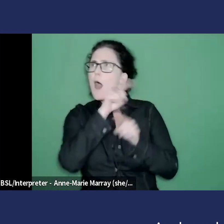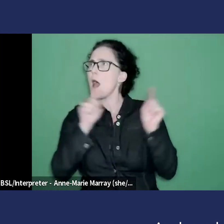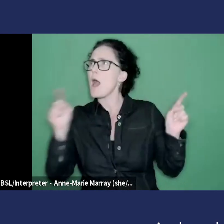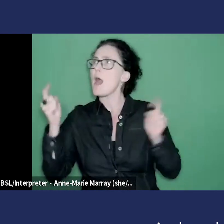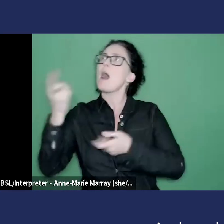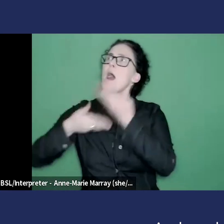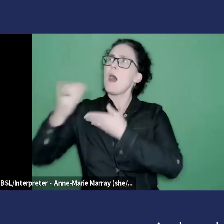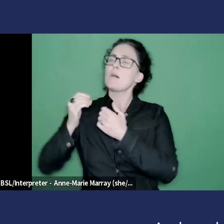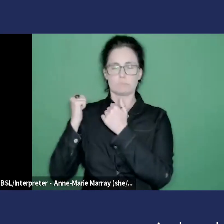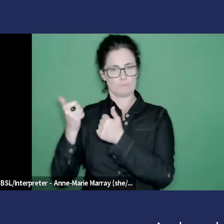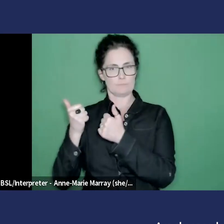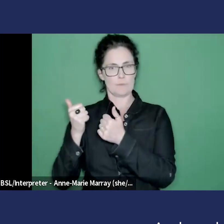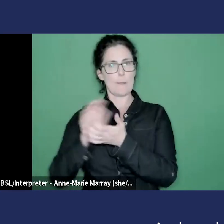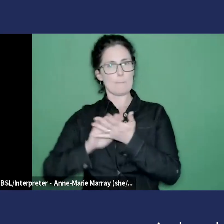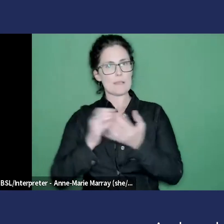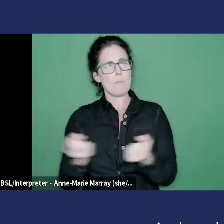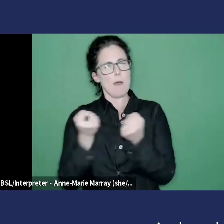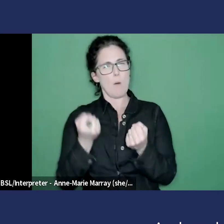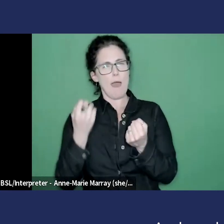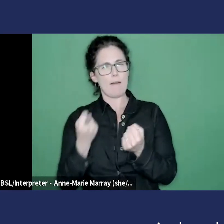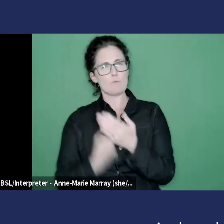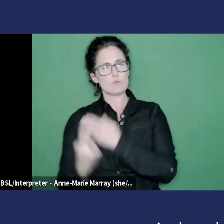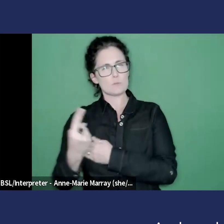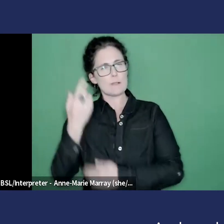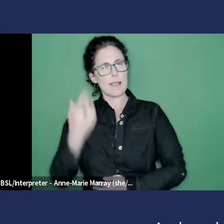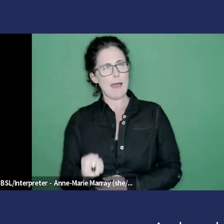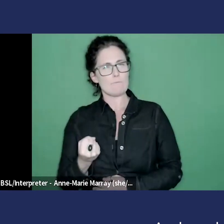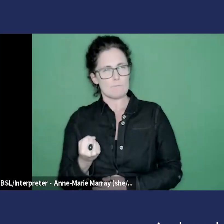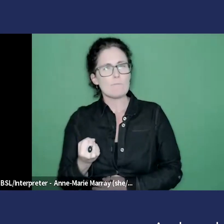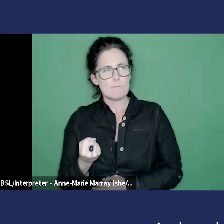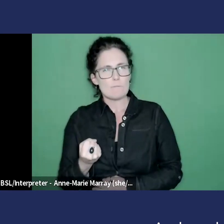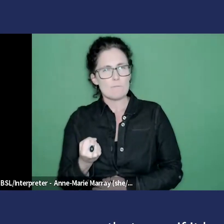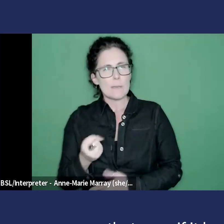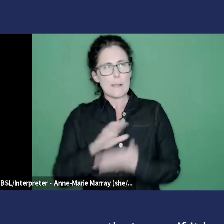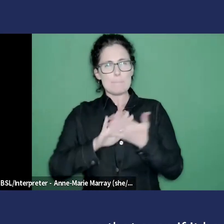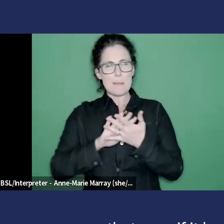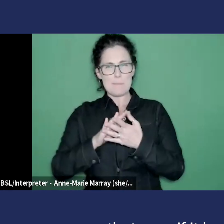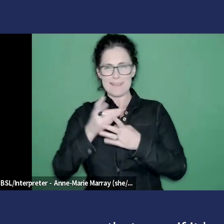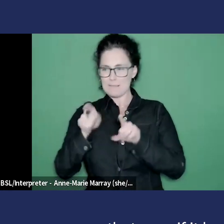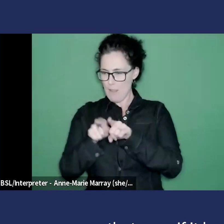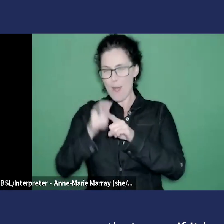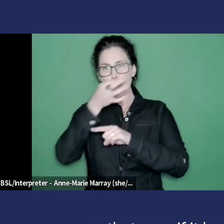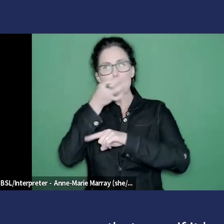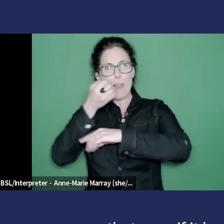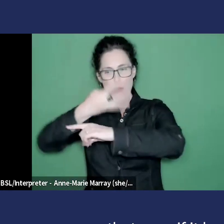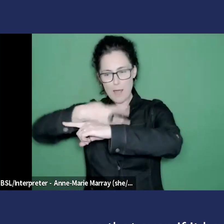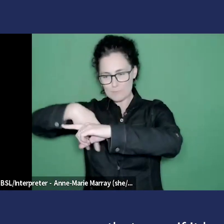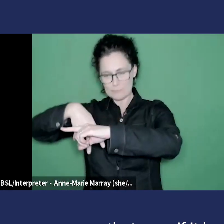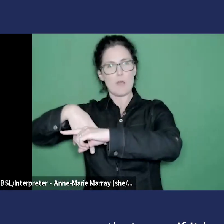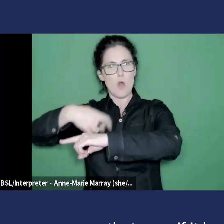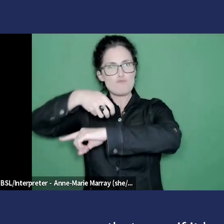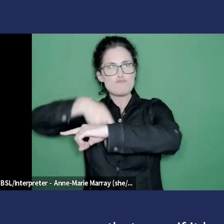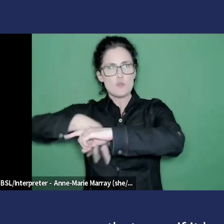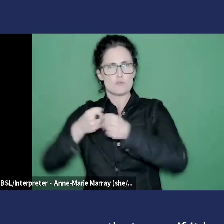So, and you know, that then allows for those strong roots to be sustained. So that even if it is